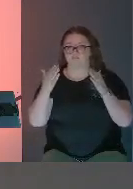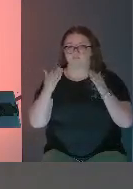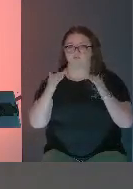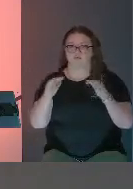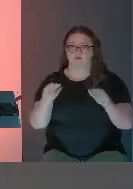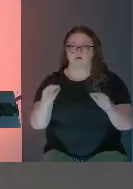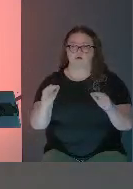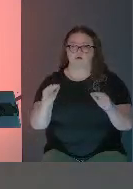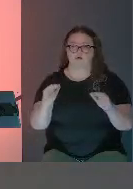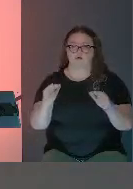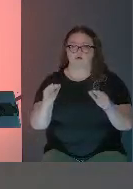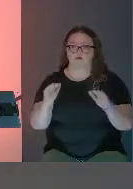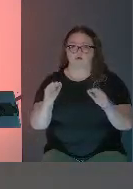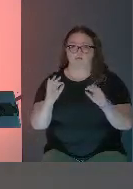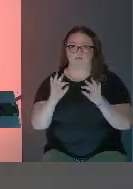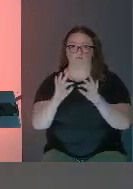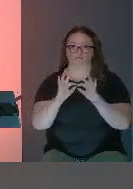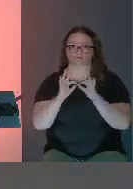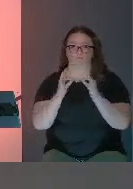failed miserably.